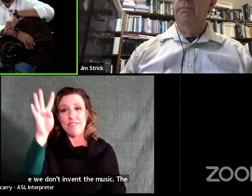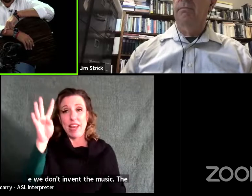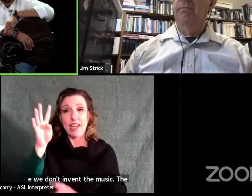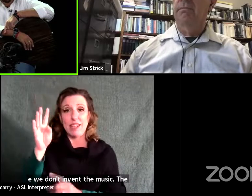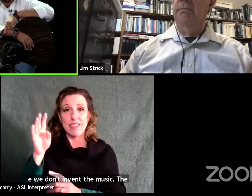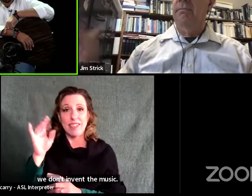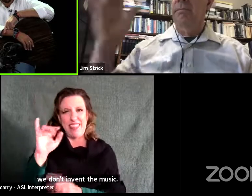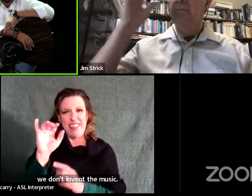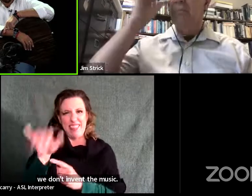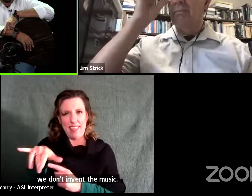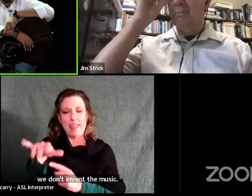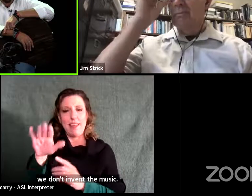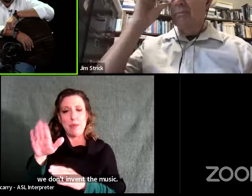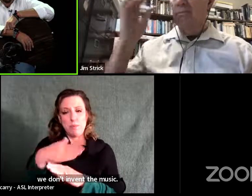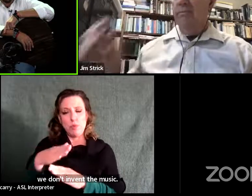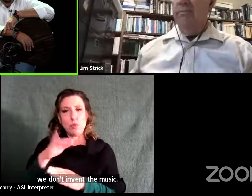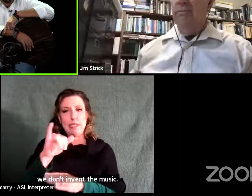gift